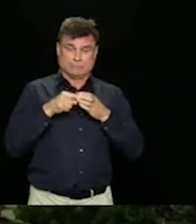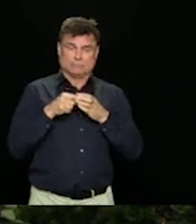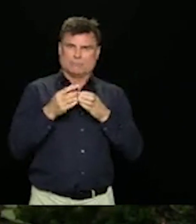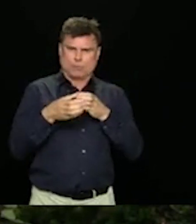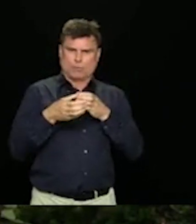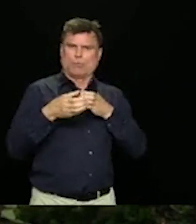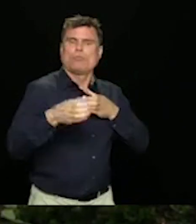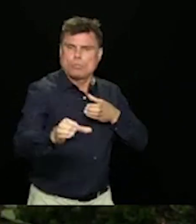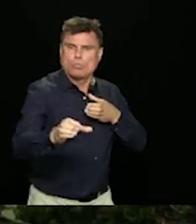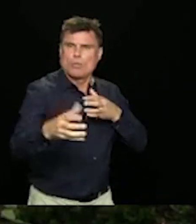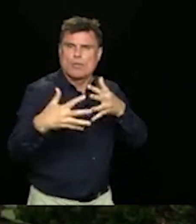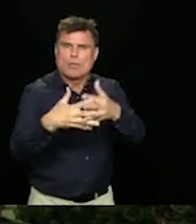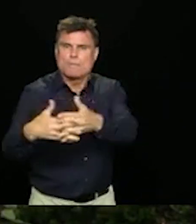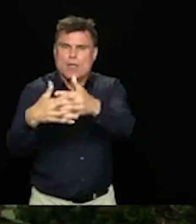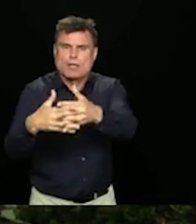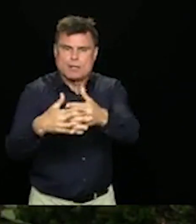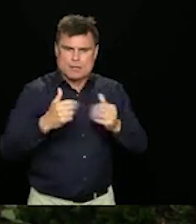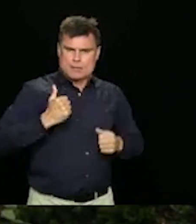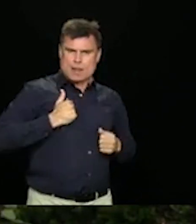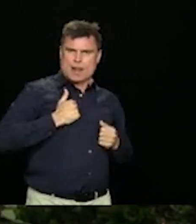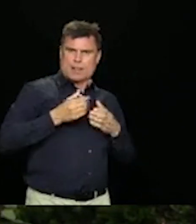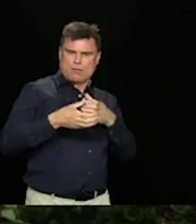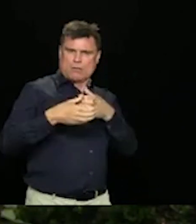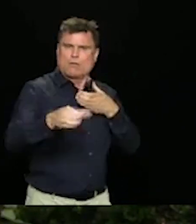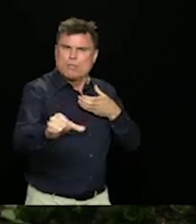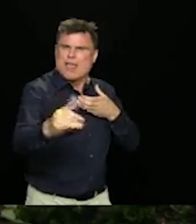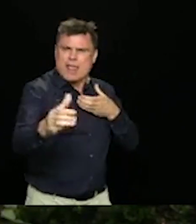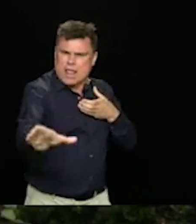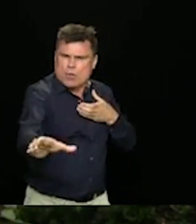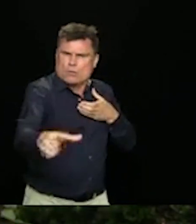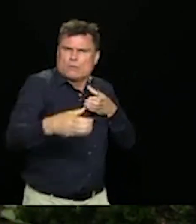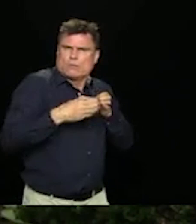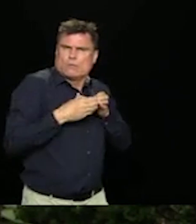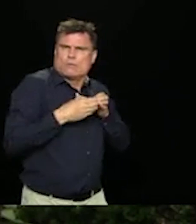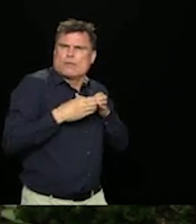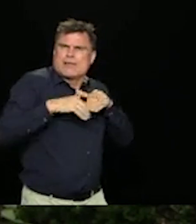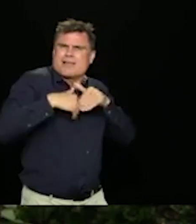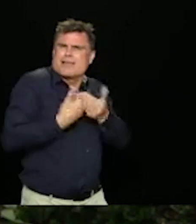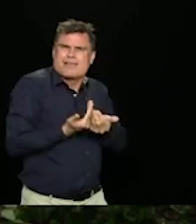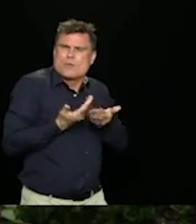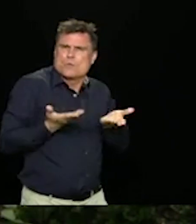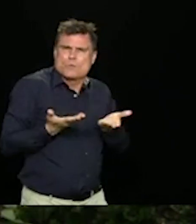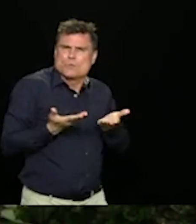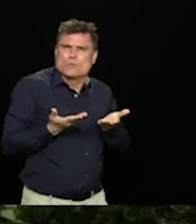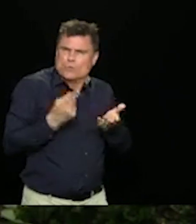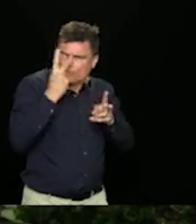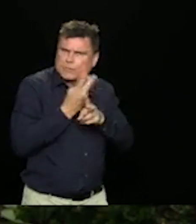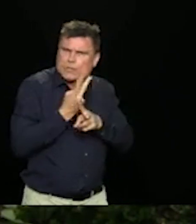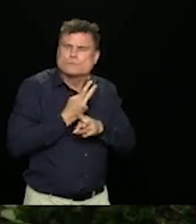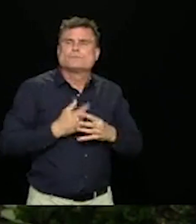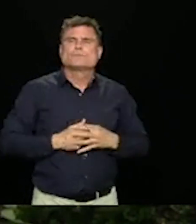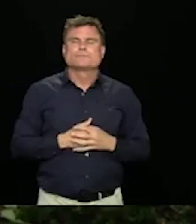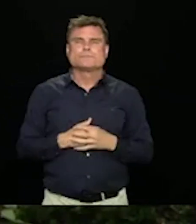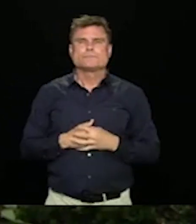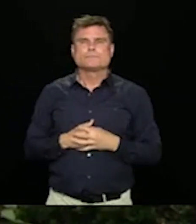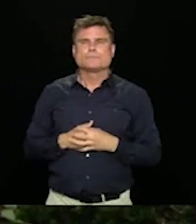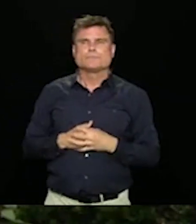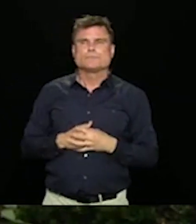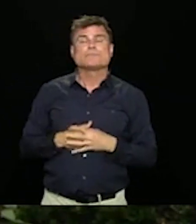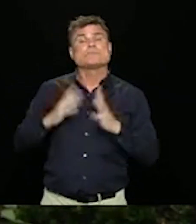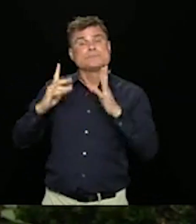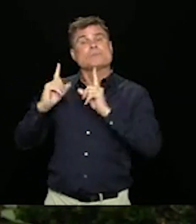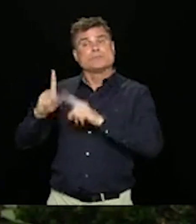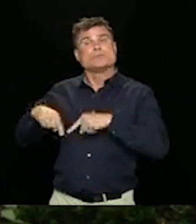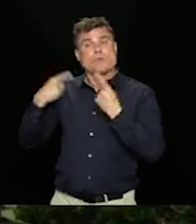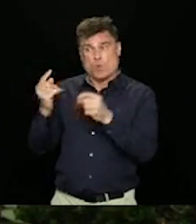see positive numbers with respect to new cases, only 4 yesterday. That's not to say we're going to continue to have single-digit